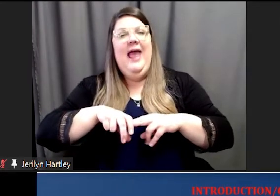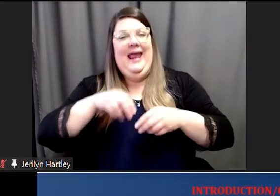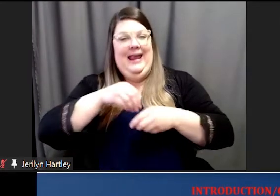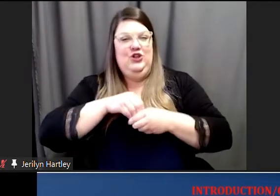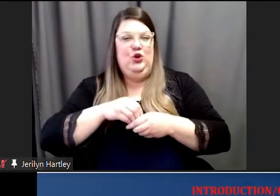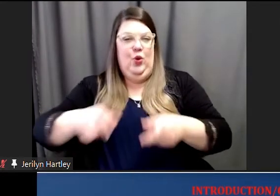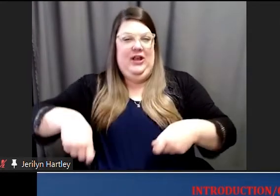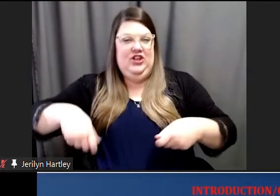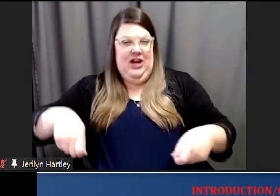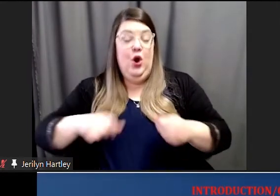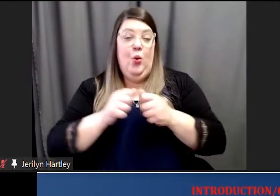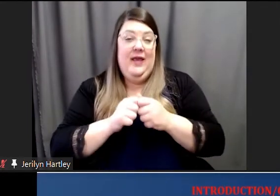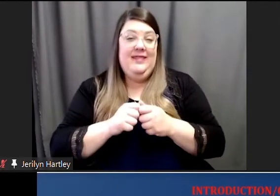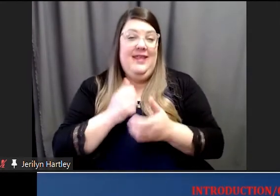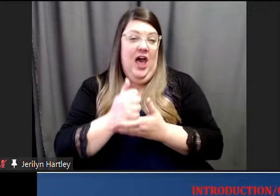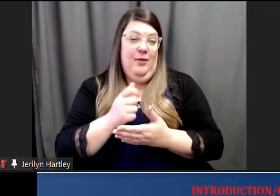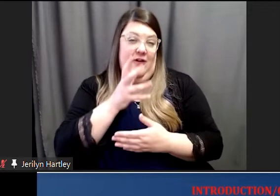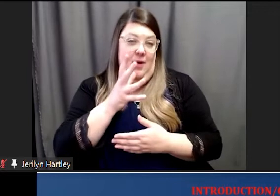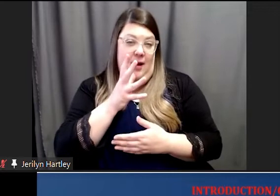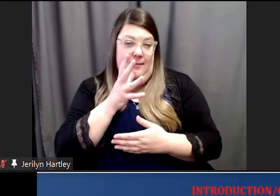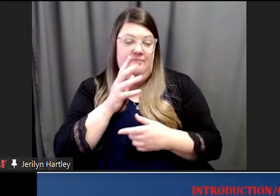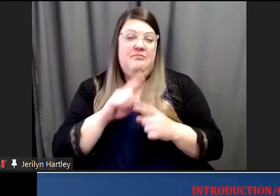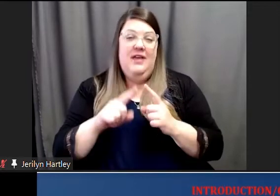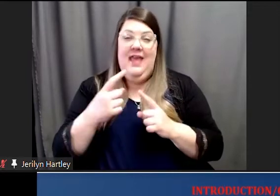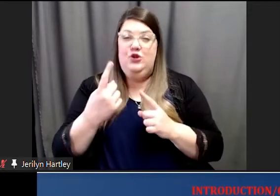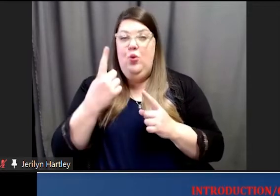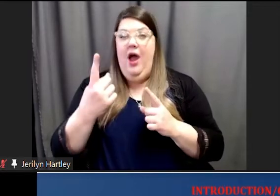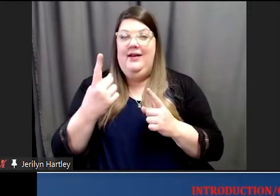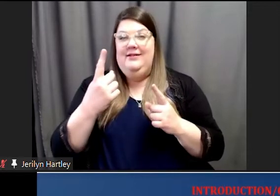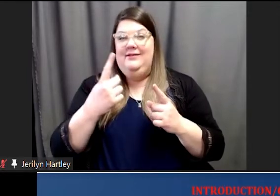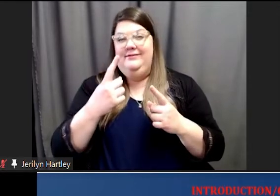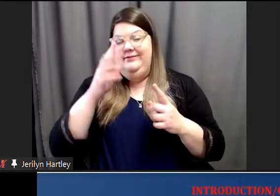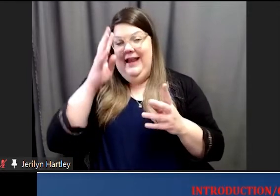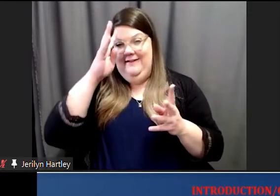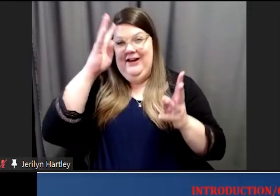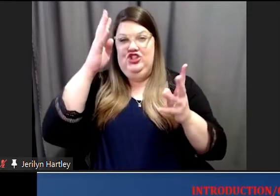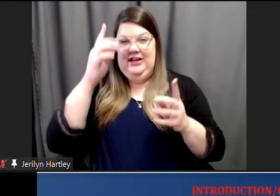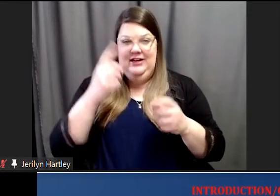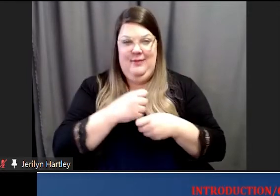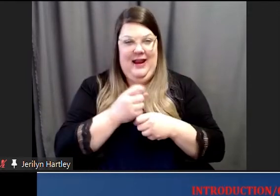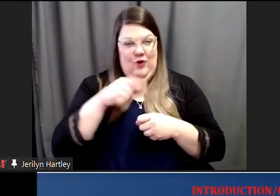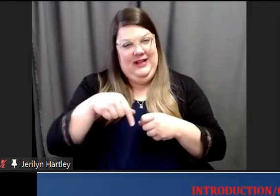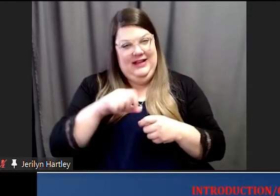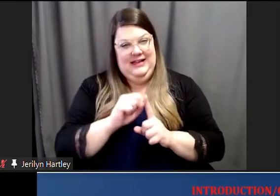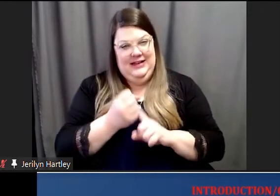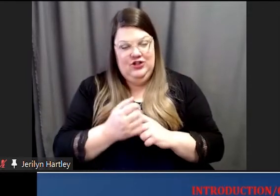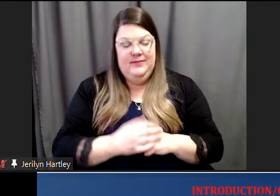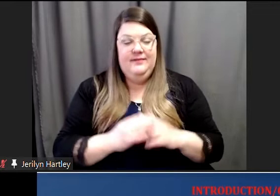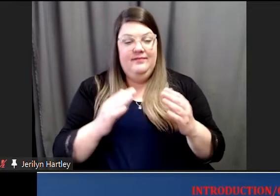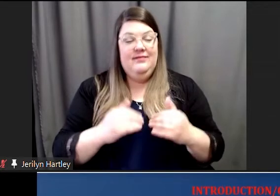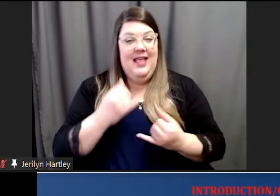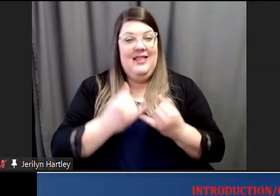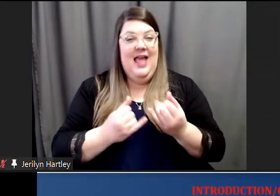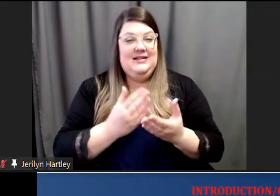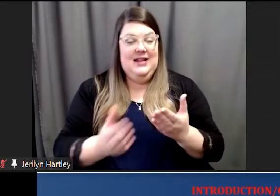mom. But that's just one invention that has been created for this condition. And then the last